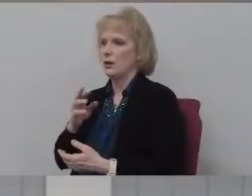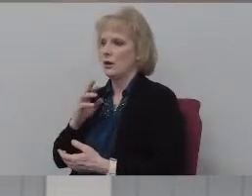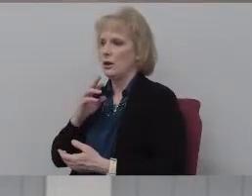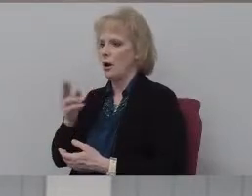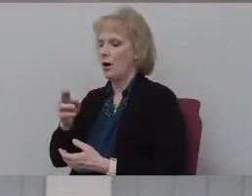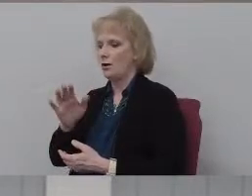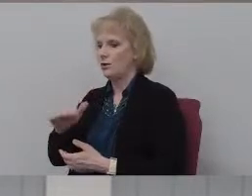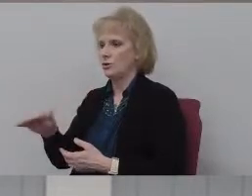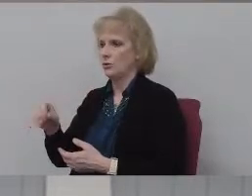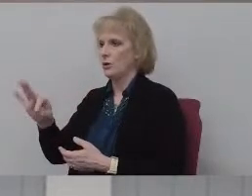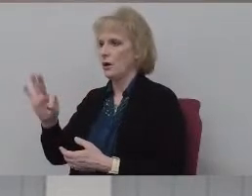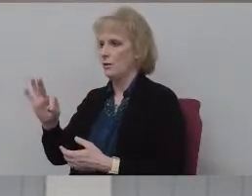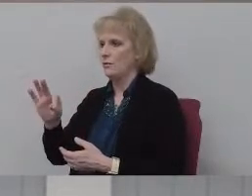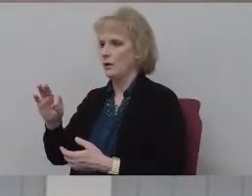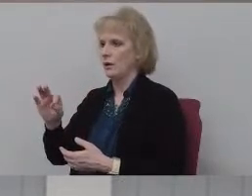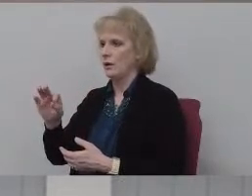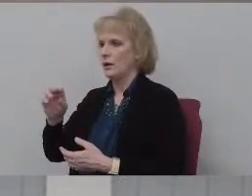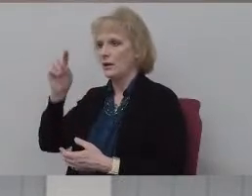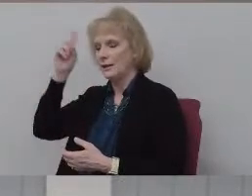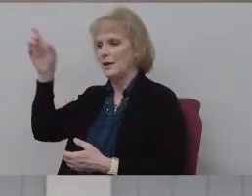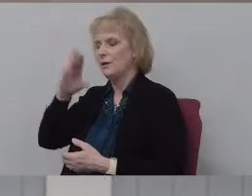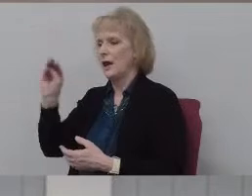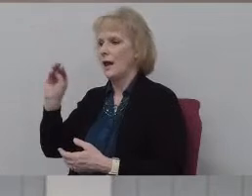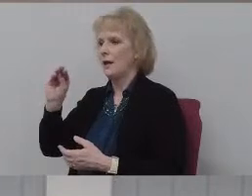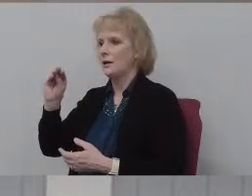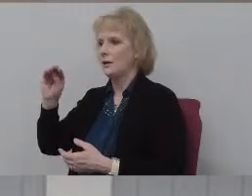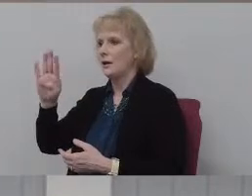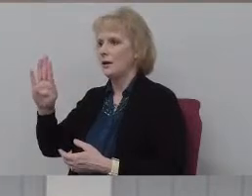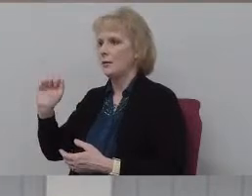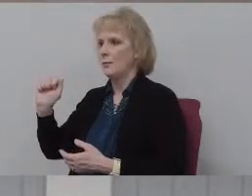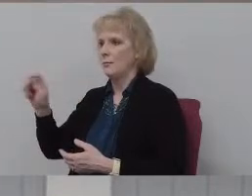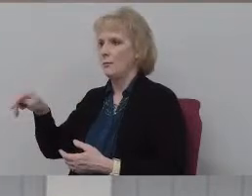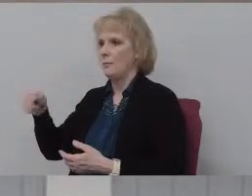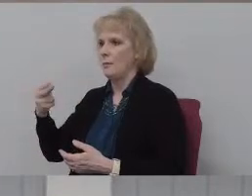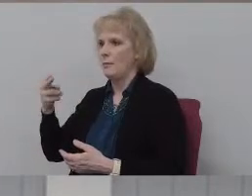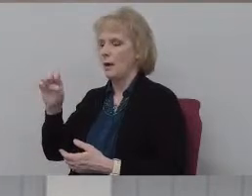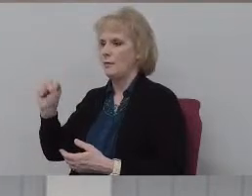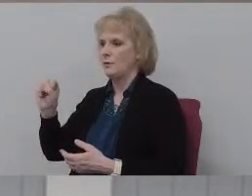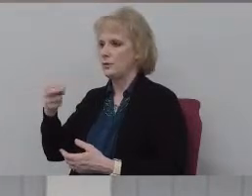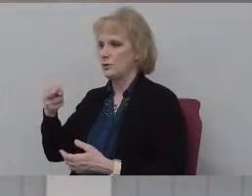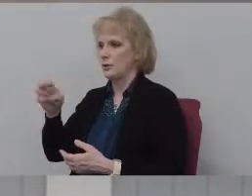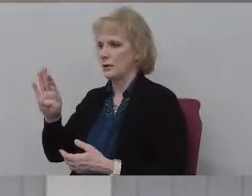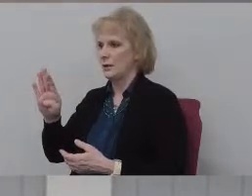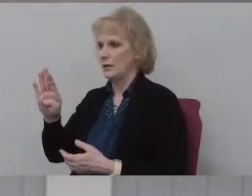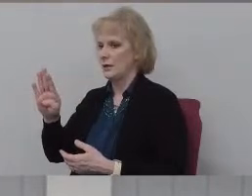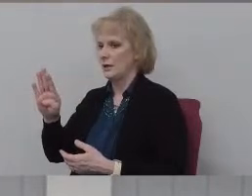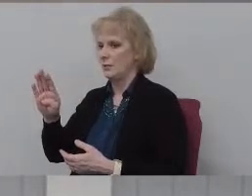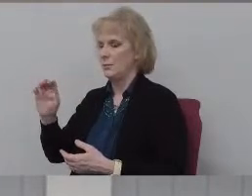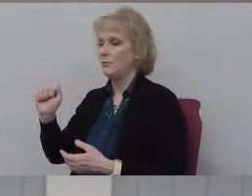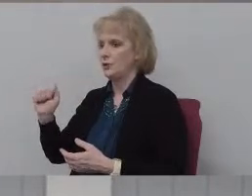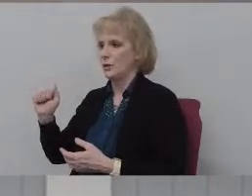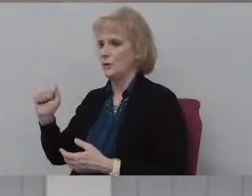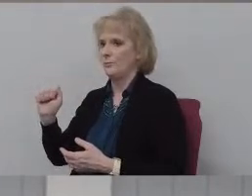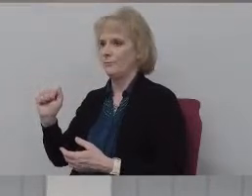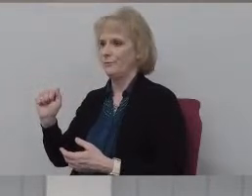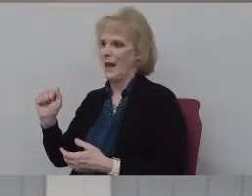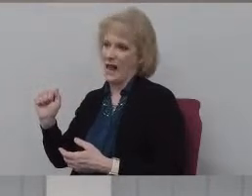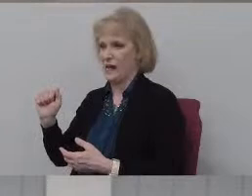are children of David and Bathsheba. It's a pretty interesting comparison there. But there's Nathan, the